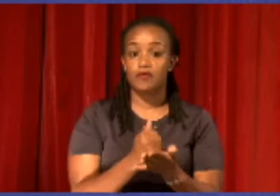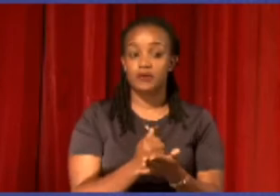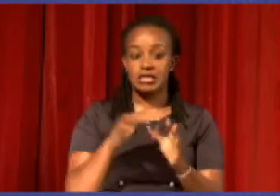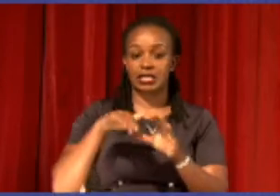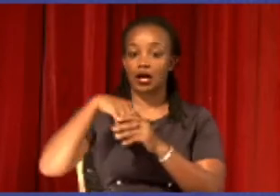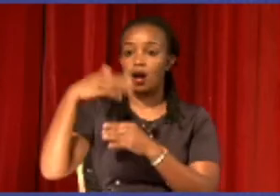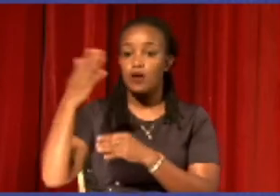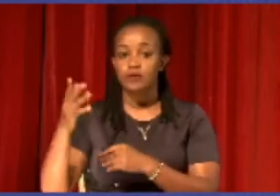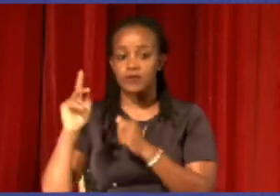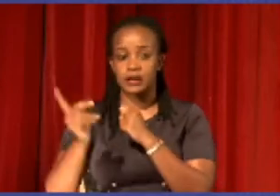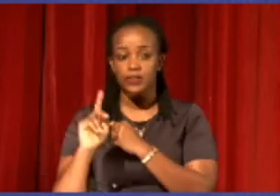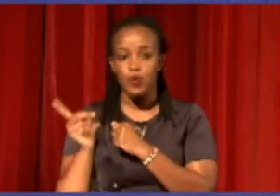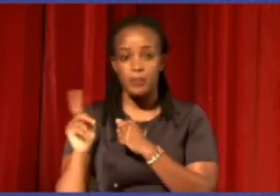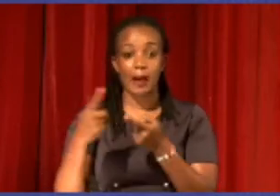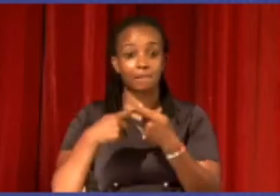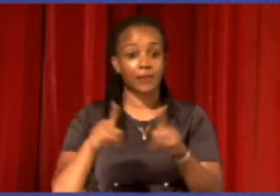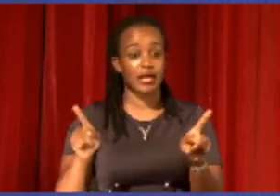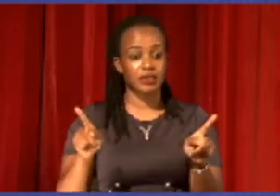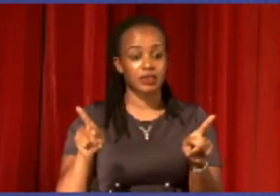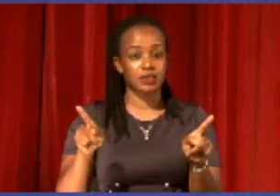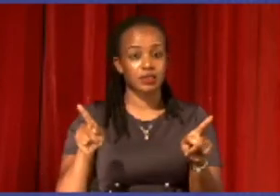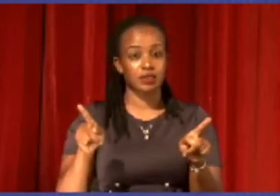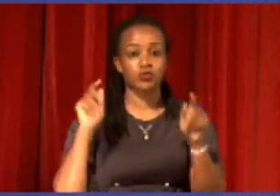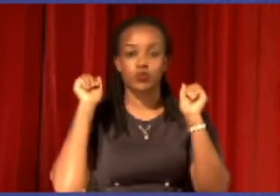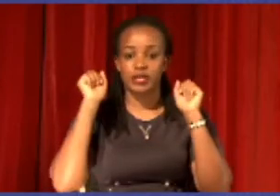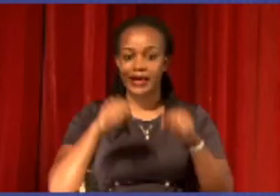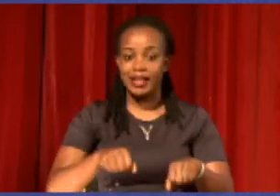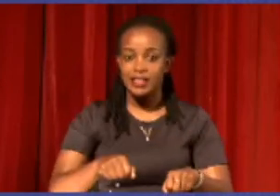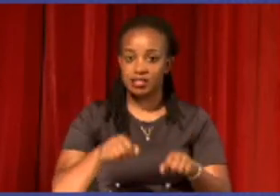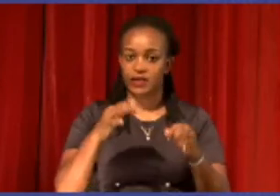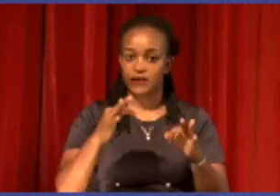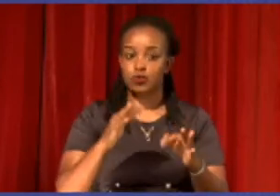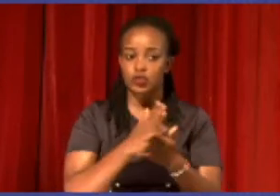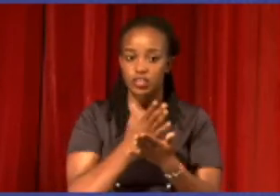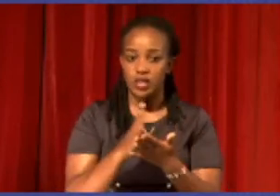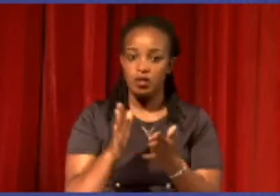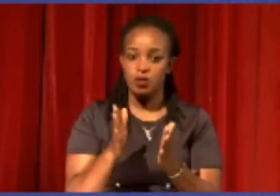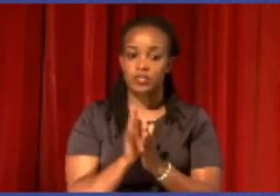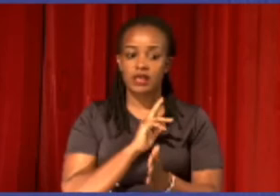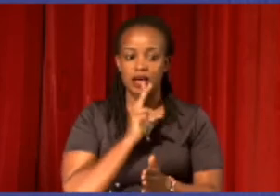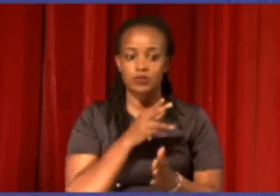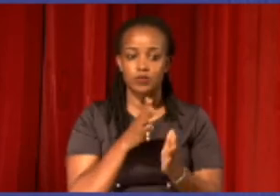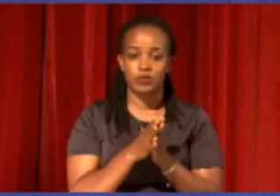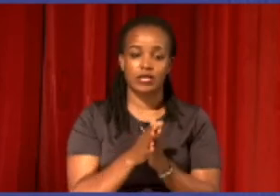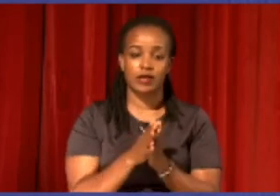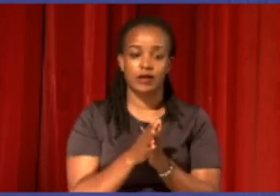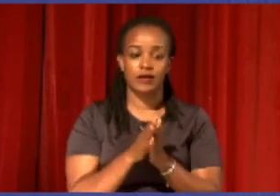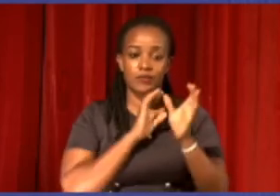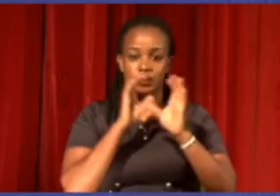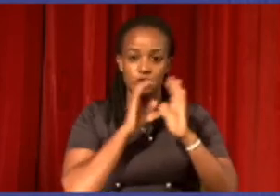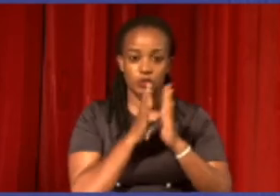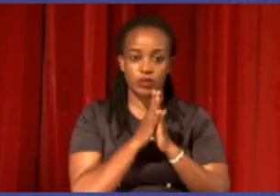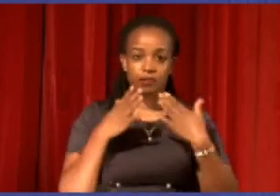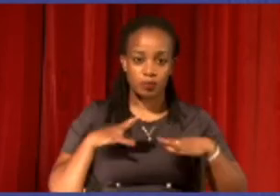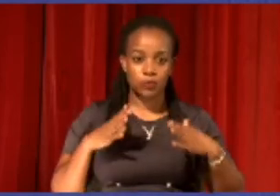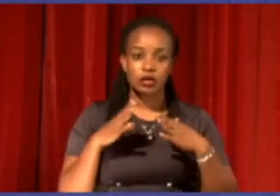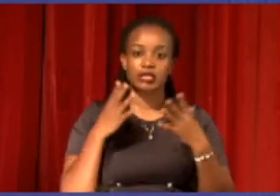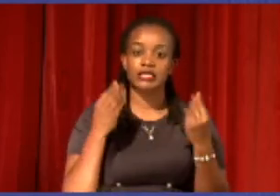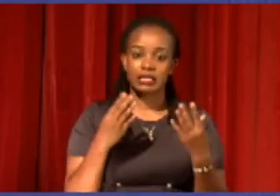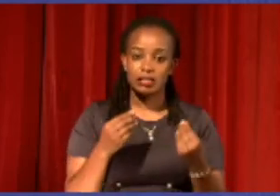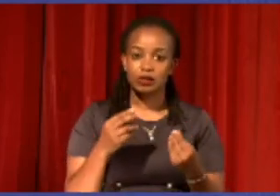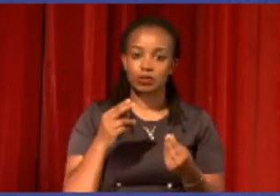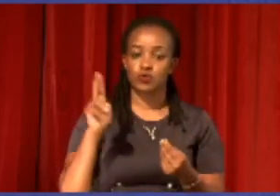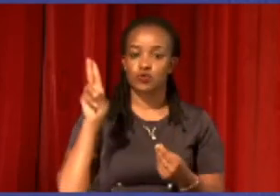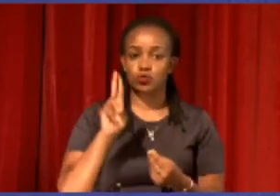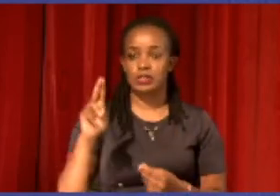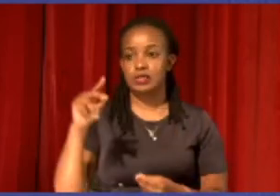Nairobi, mm. But we can, if you share with us the communication with these people, it's very easy for government to use government mechanisms